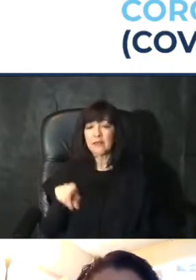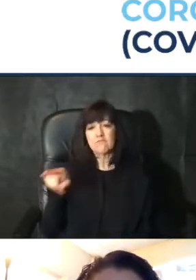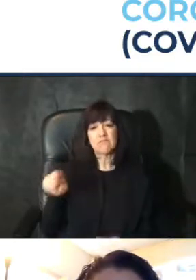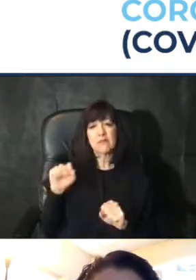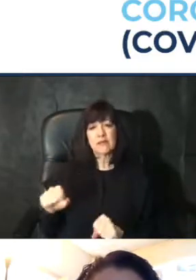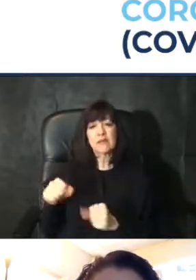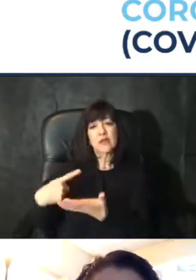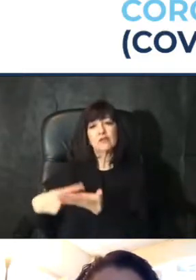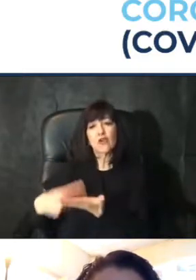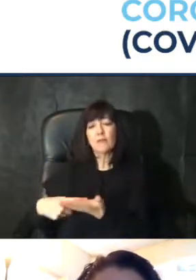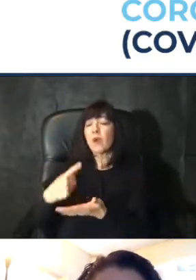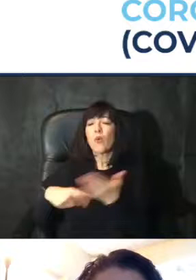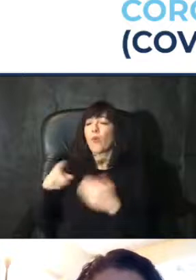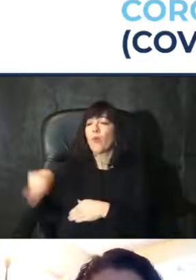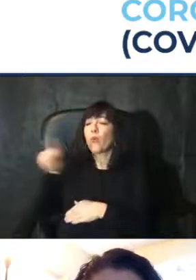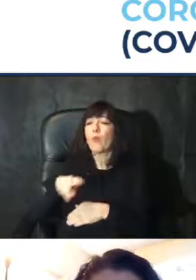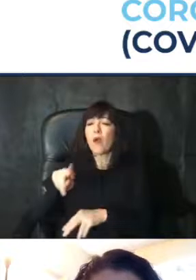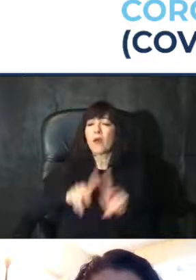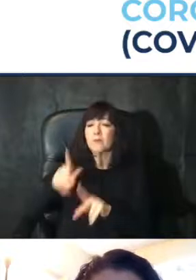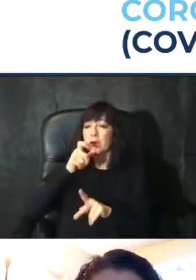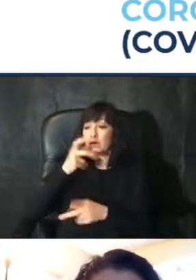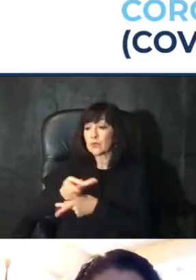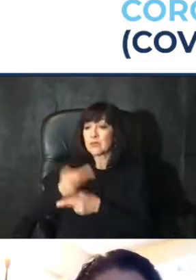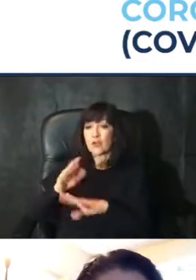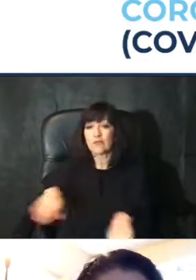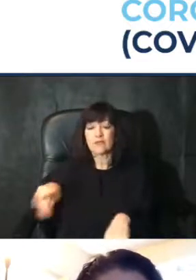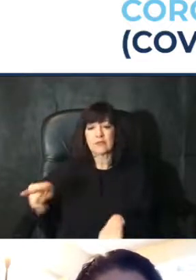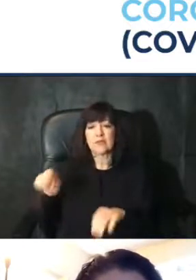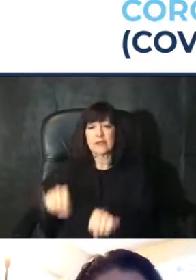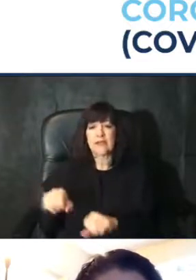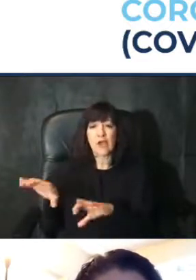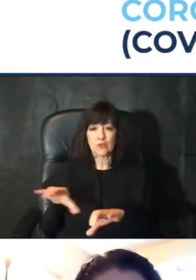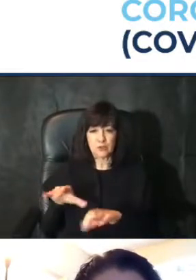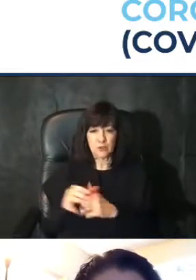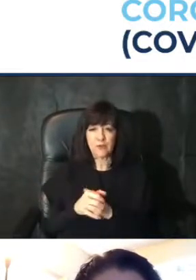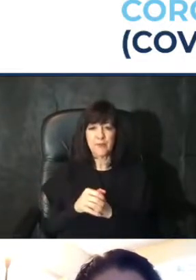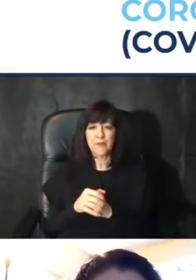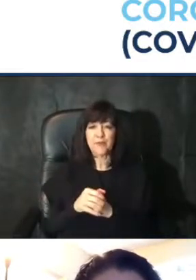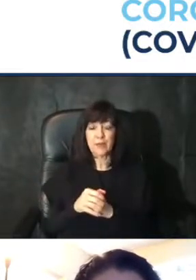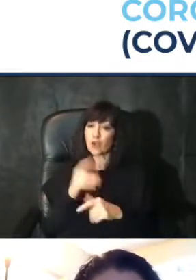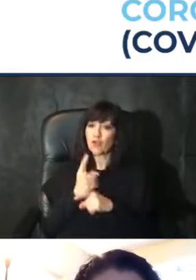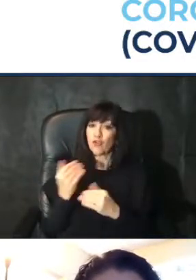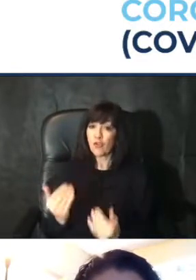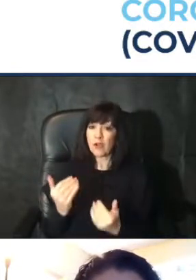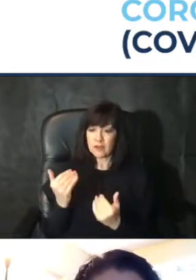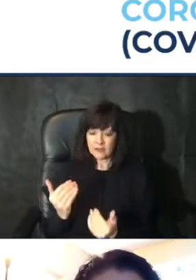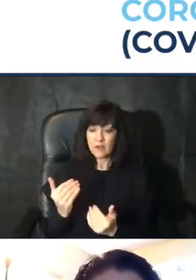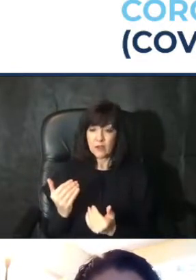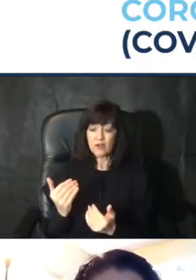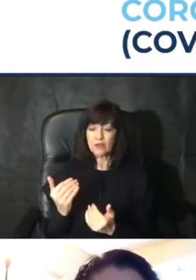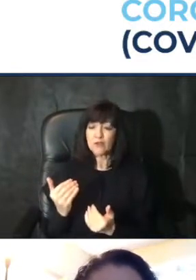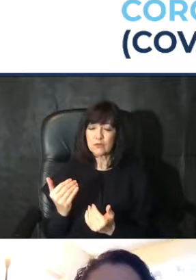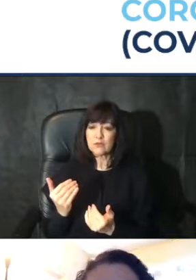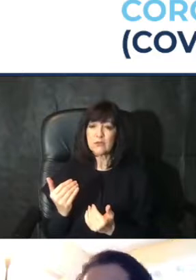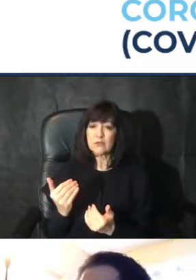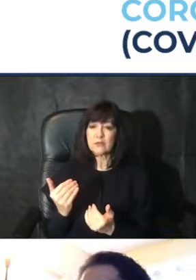So Malia, take it away. Thank you, Aileen. So, right now we have many youth in our